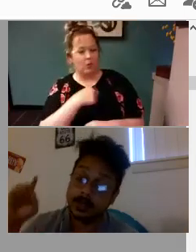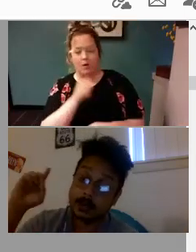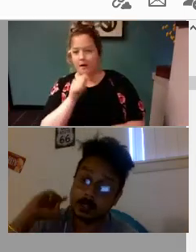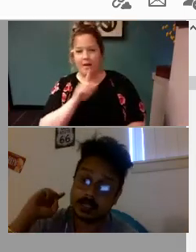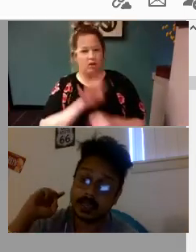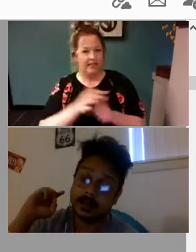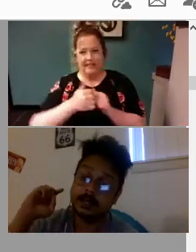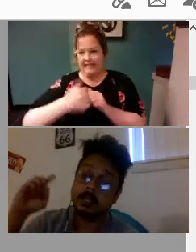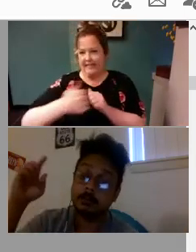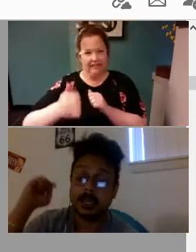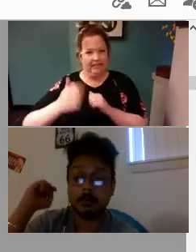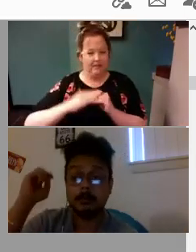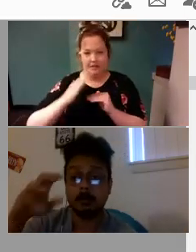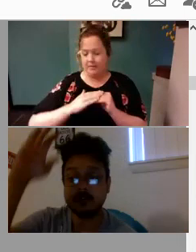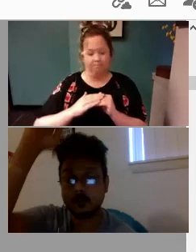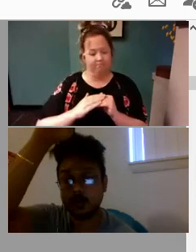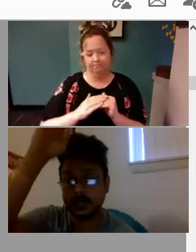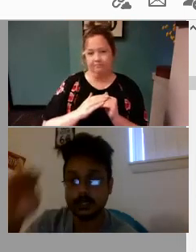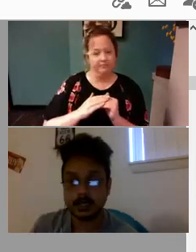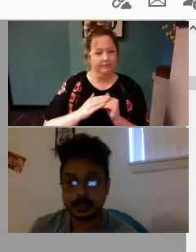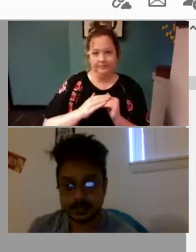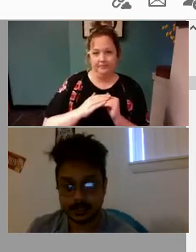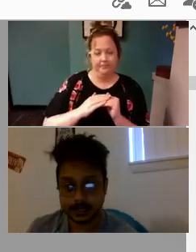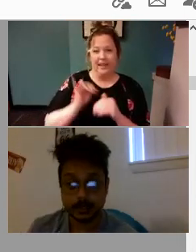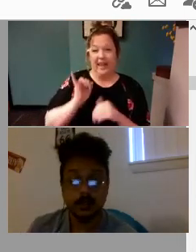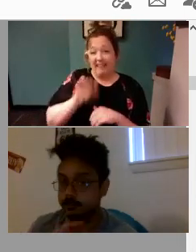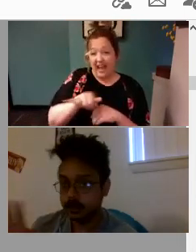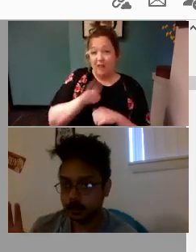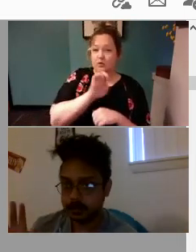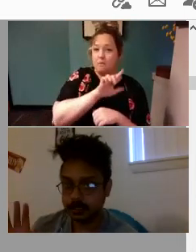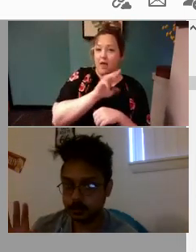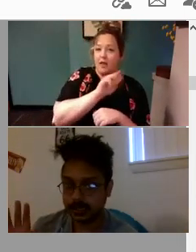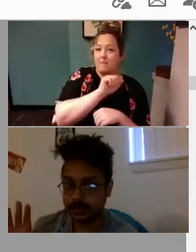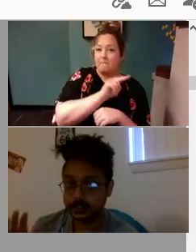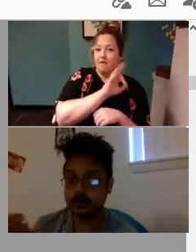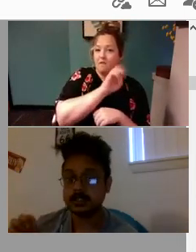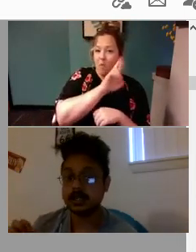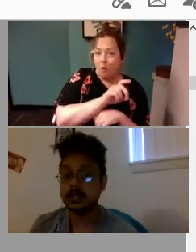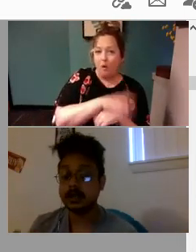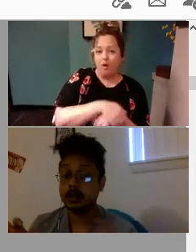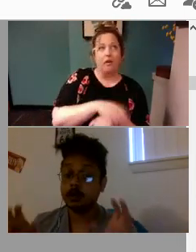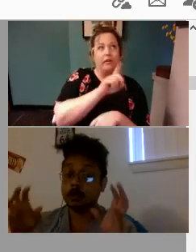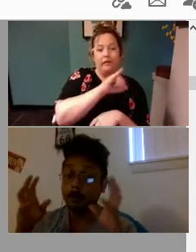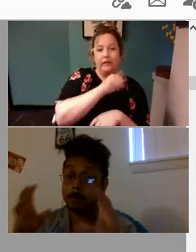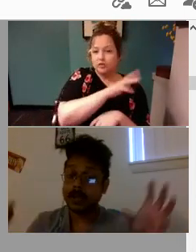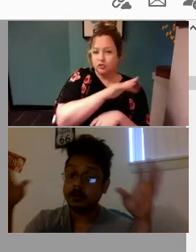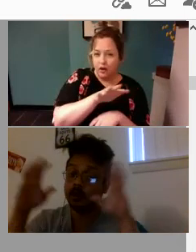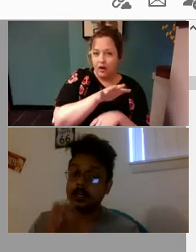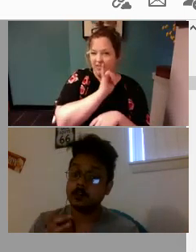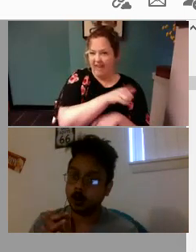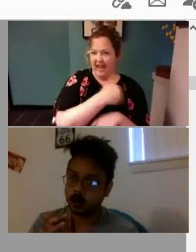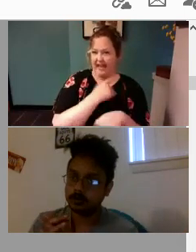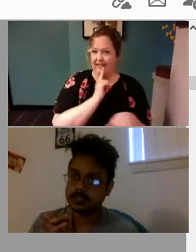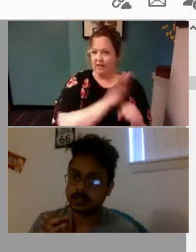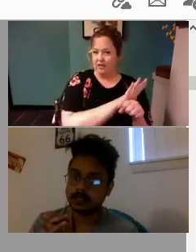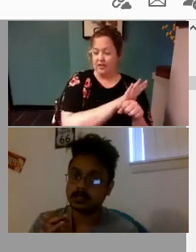that. That was the guarantee being made by Bellman-Ford and Dijkstra and things like that. We are not making those guarantees. We are saying that combined